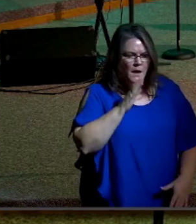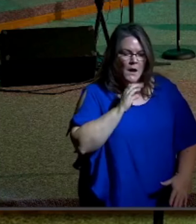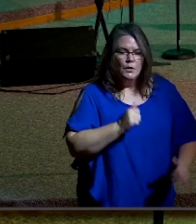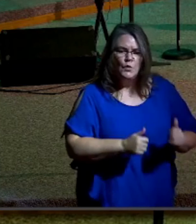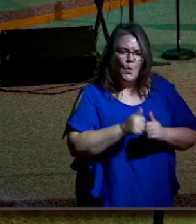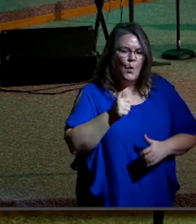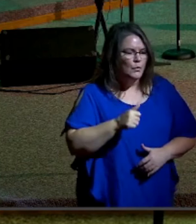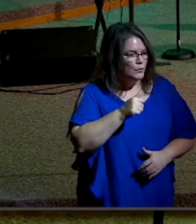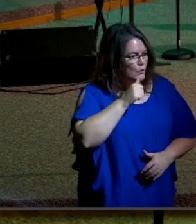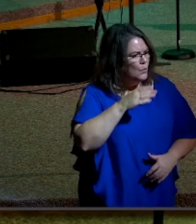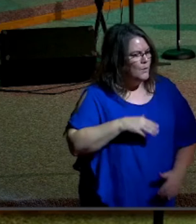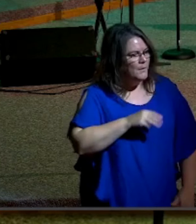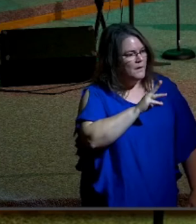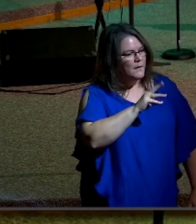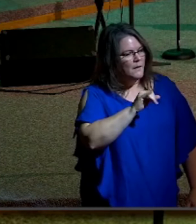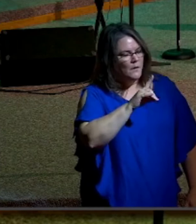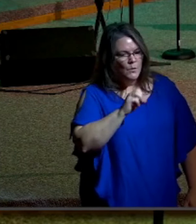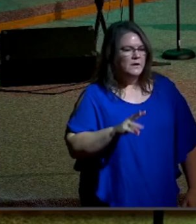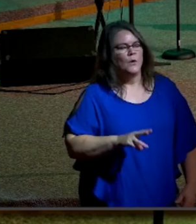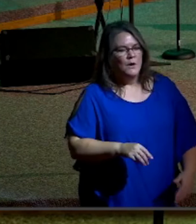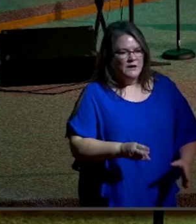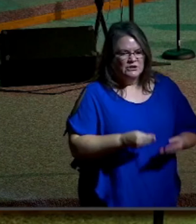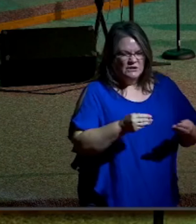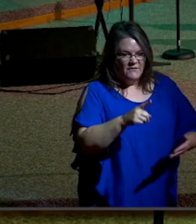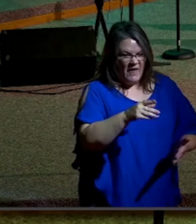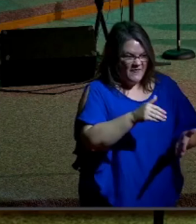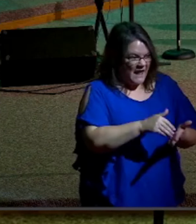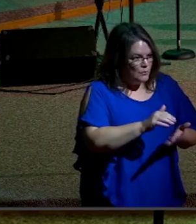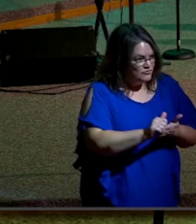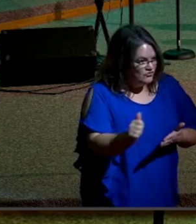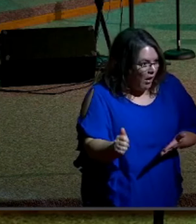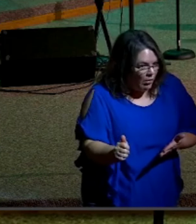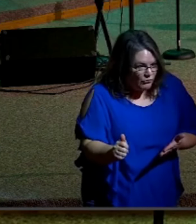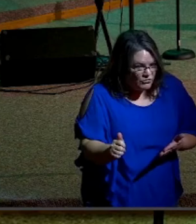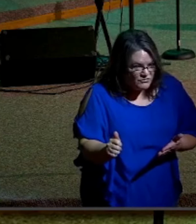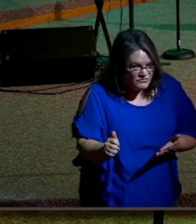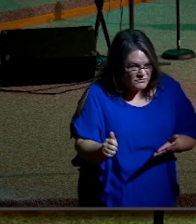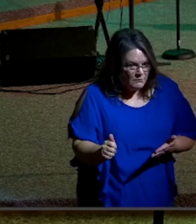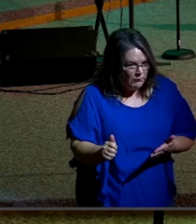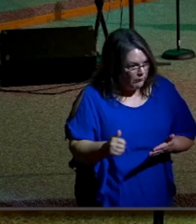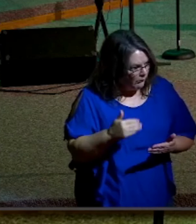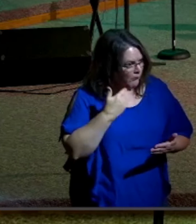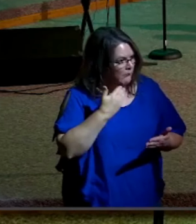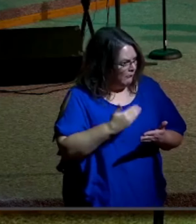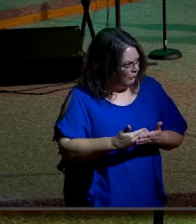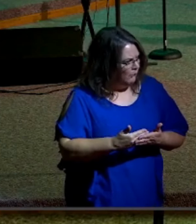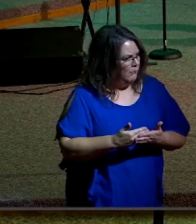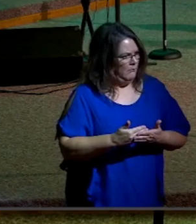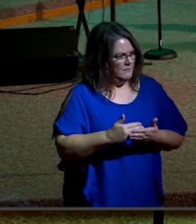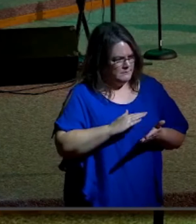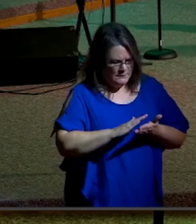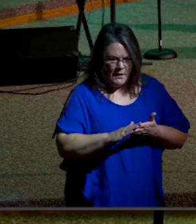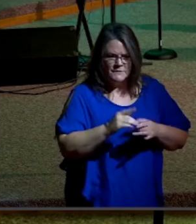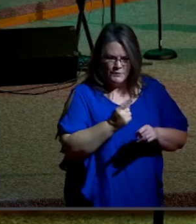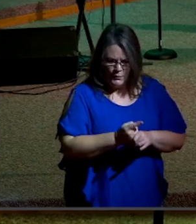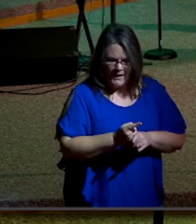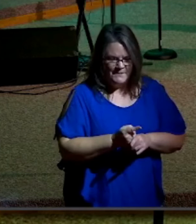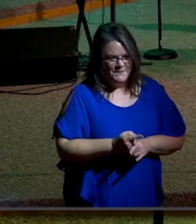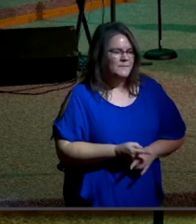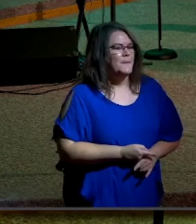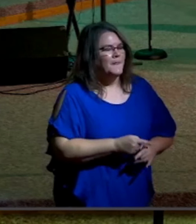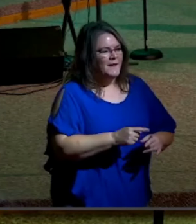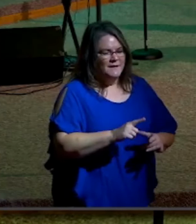woman. She donated $1,000. Very generous of her, right? And so in the service, they announced, they